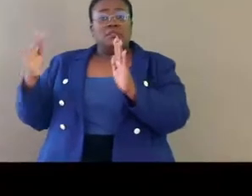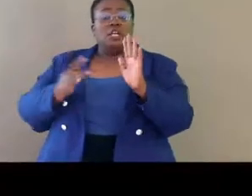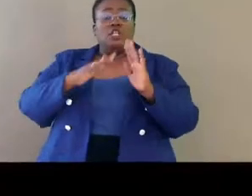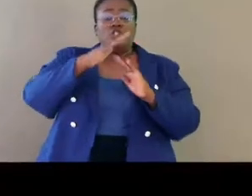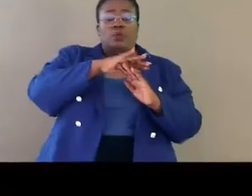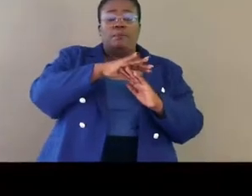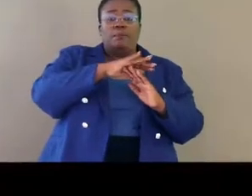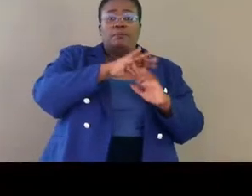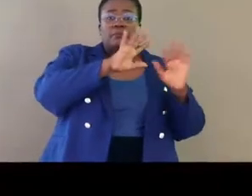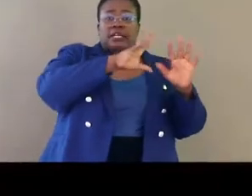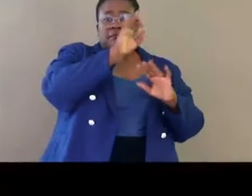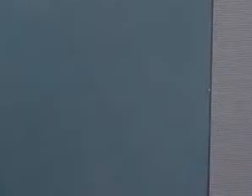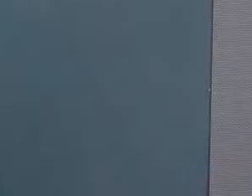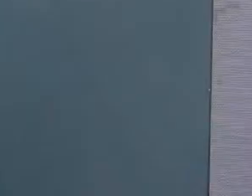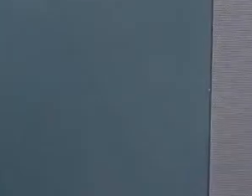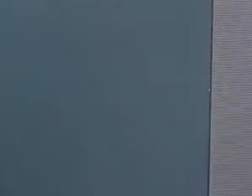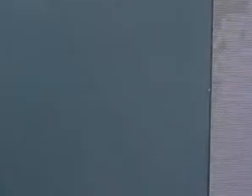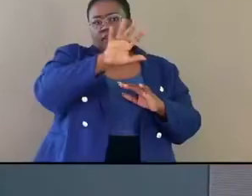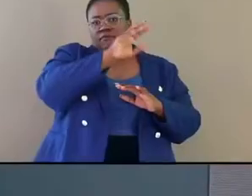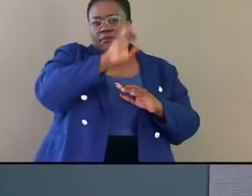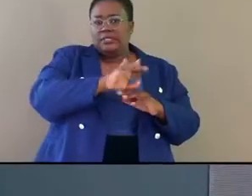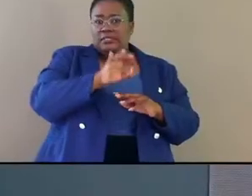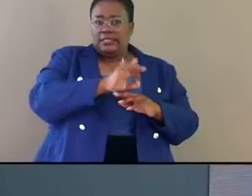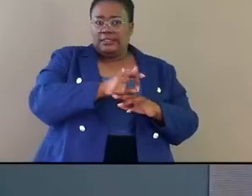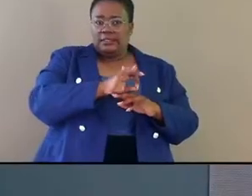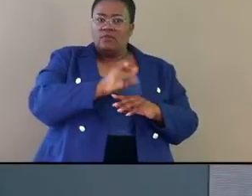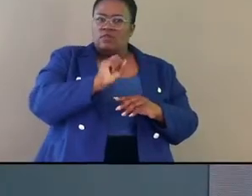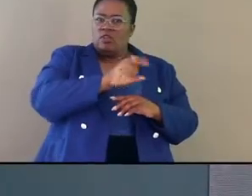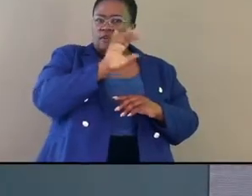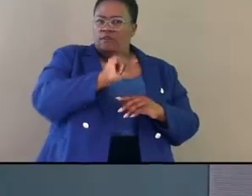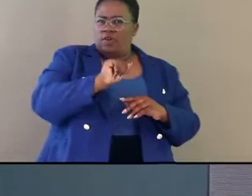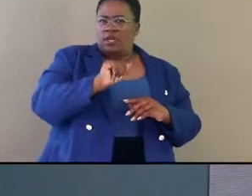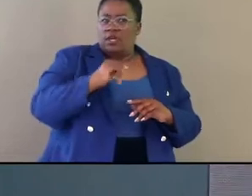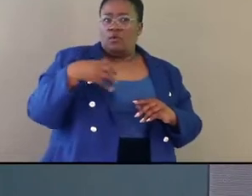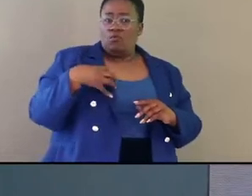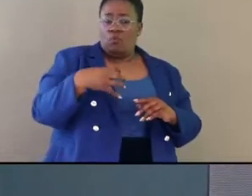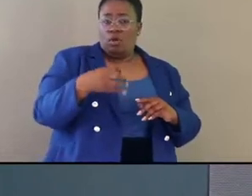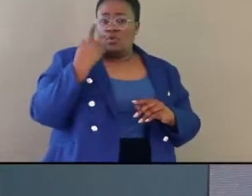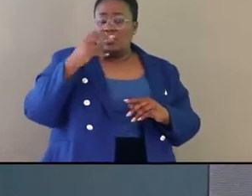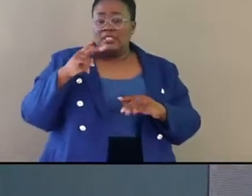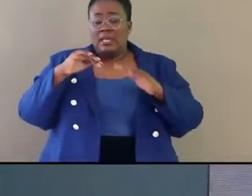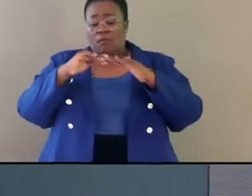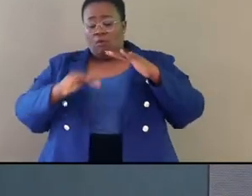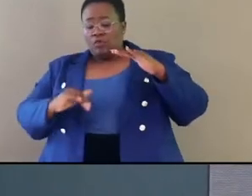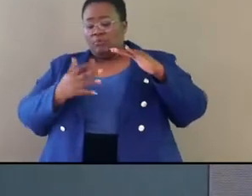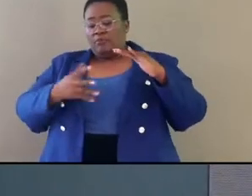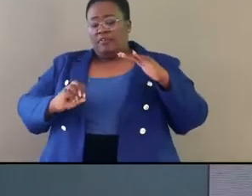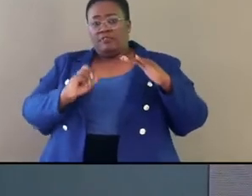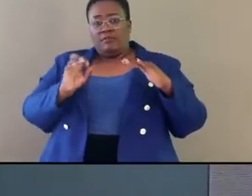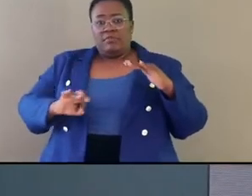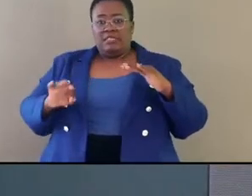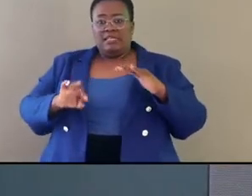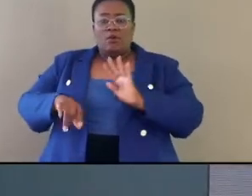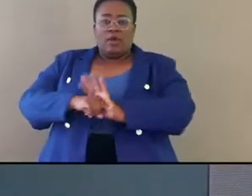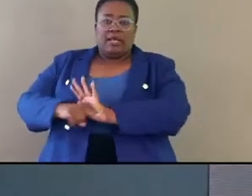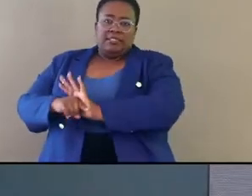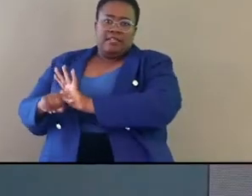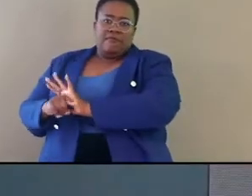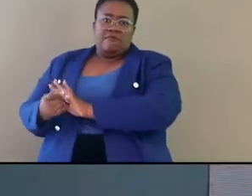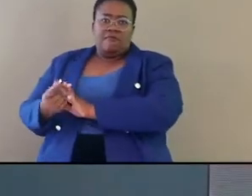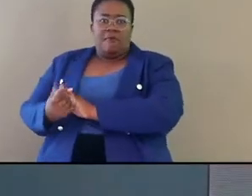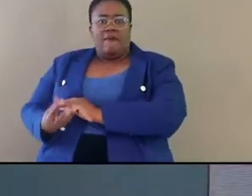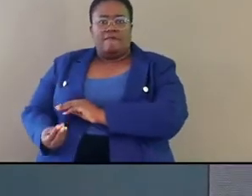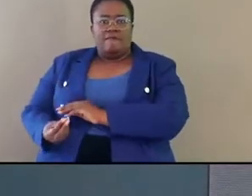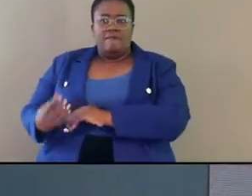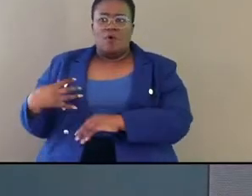85.7% of the country's wealth. You'll see that the bottom 50% actually have negative wealth. What does